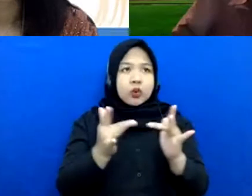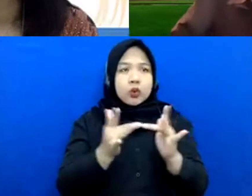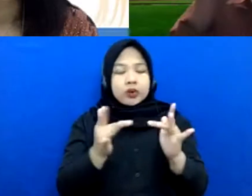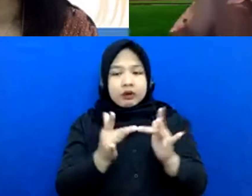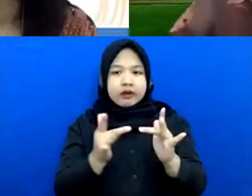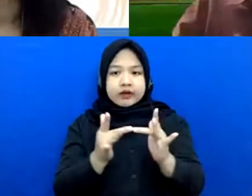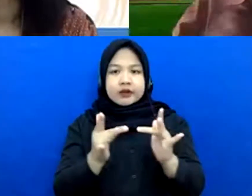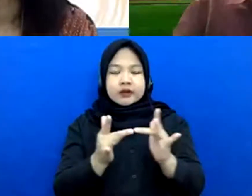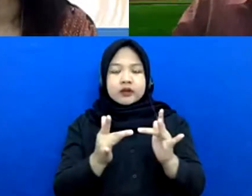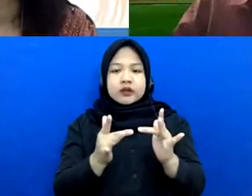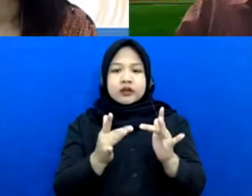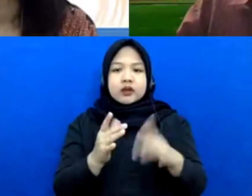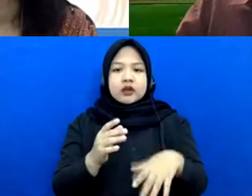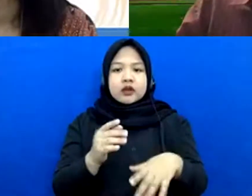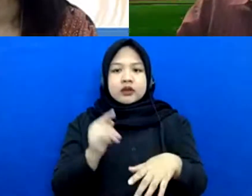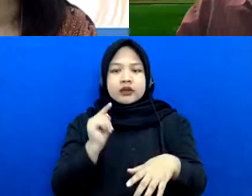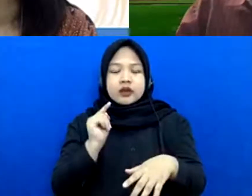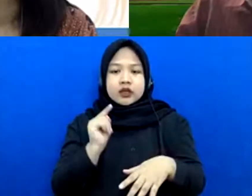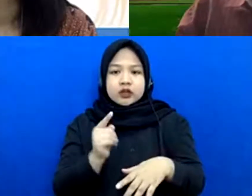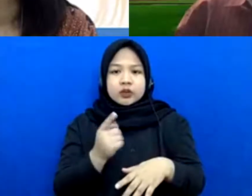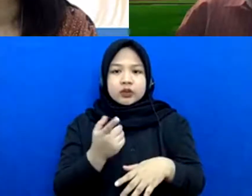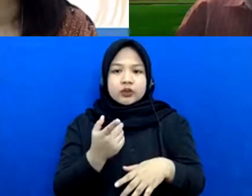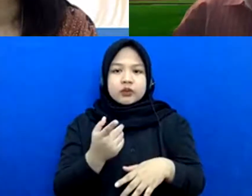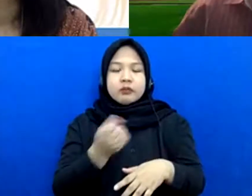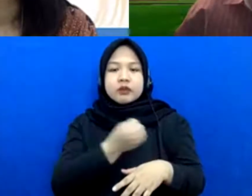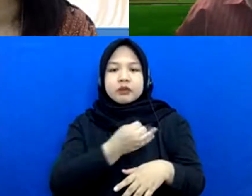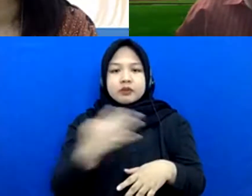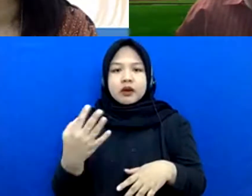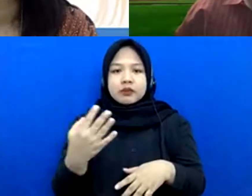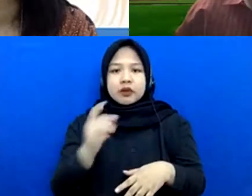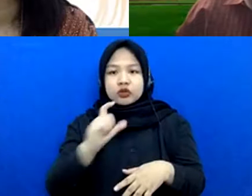online? So there was that sort of thing.